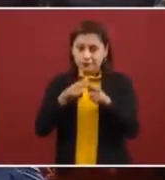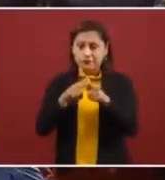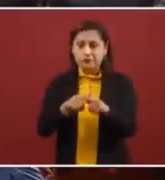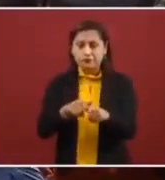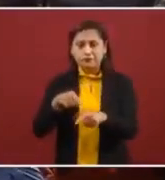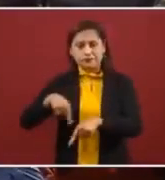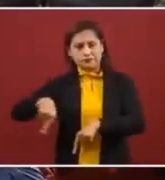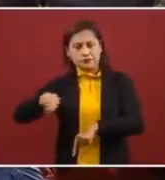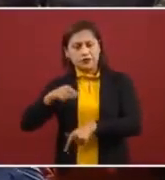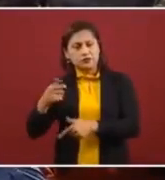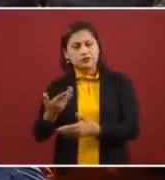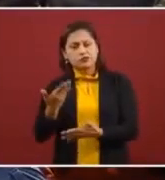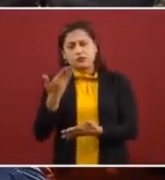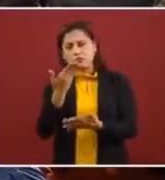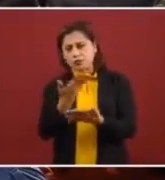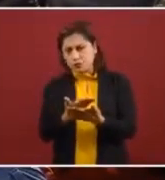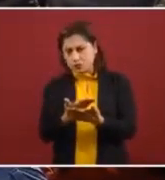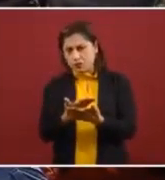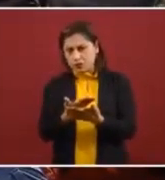they're proposing